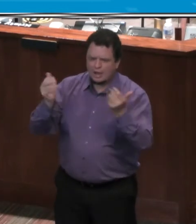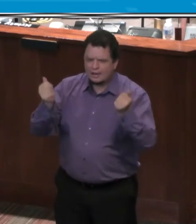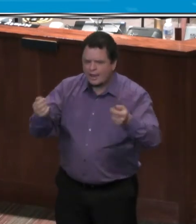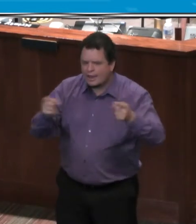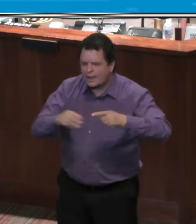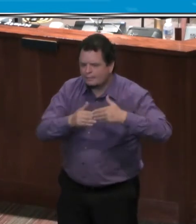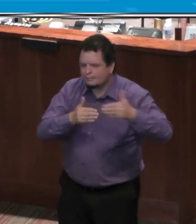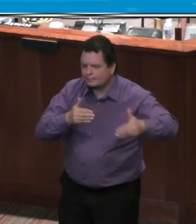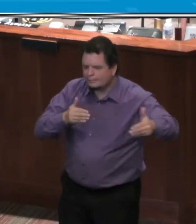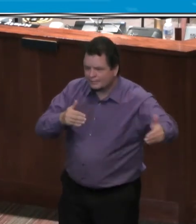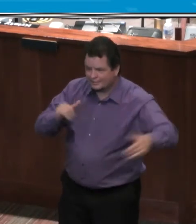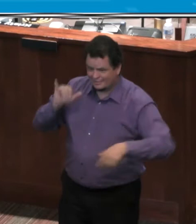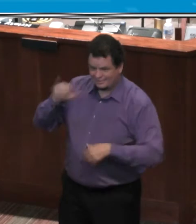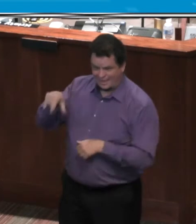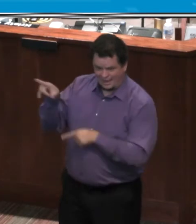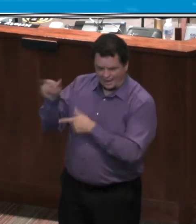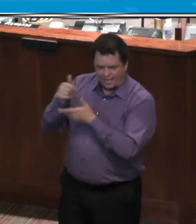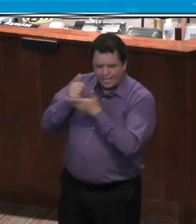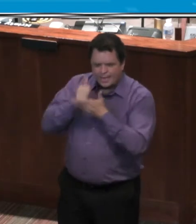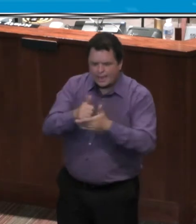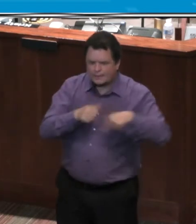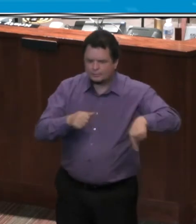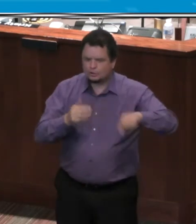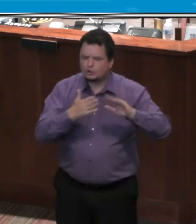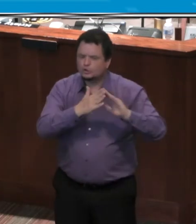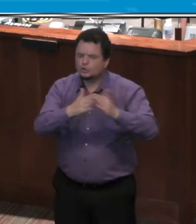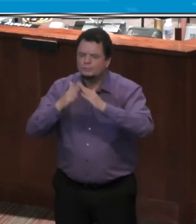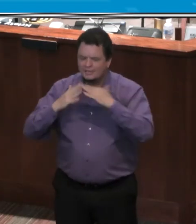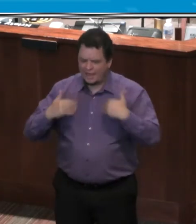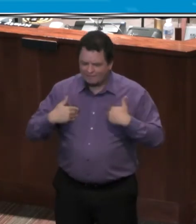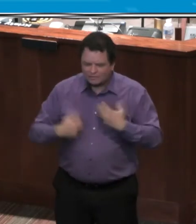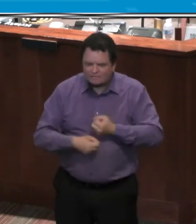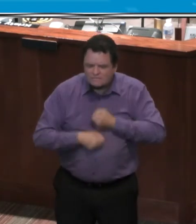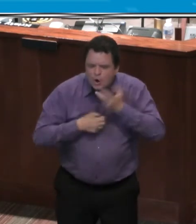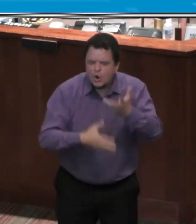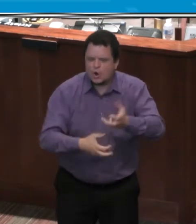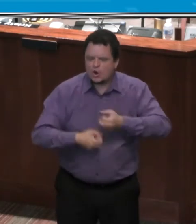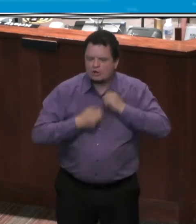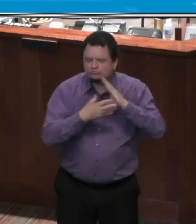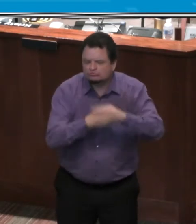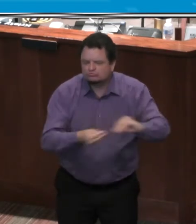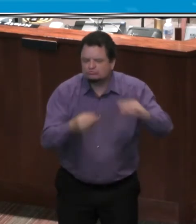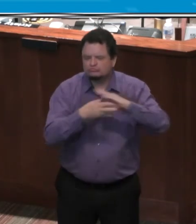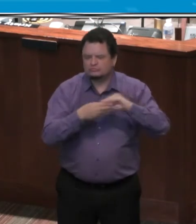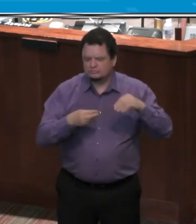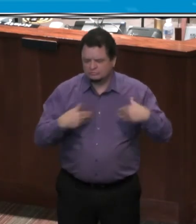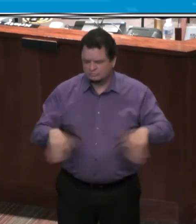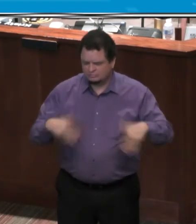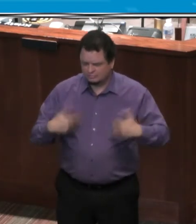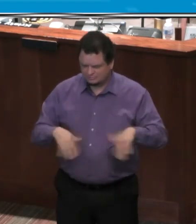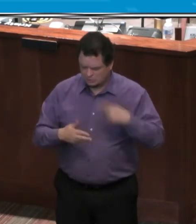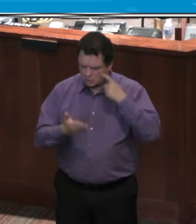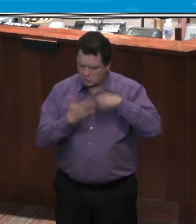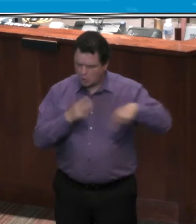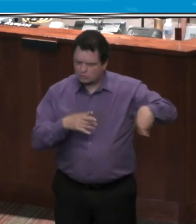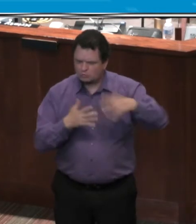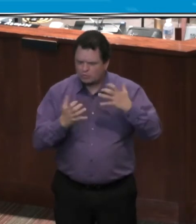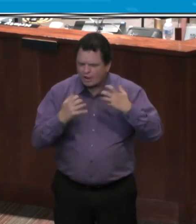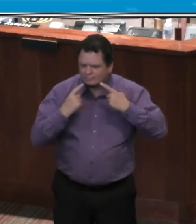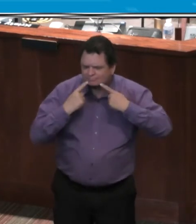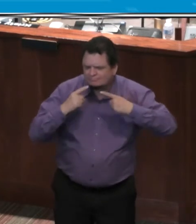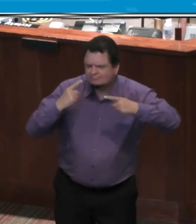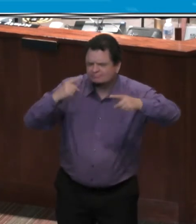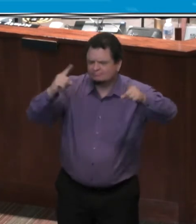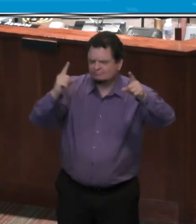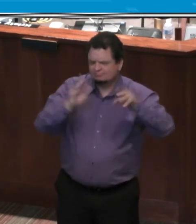is extremely valuable to achieving the health results that we would like to achieve. So my mission is to,